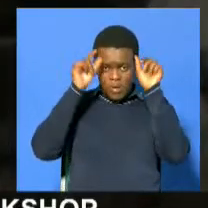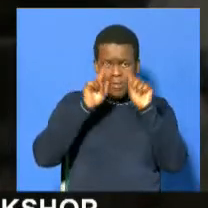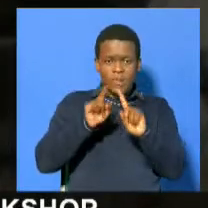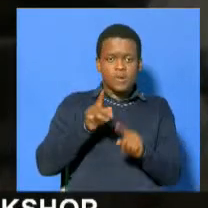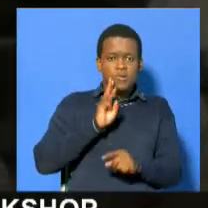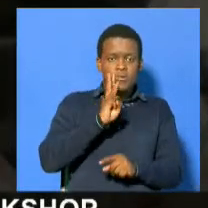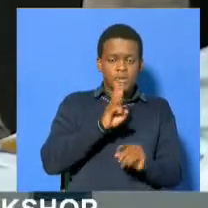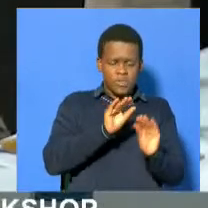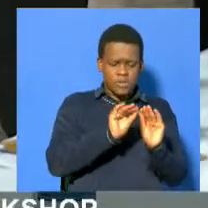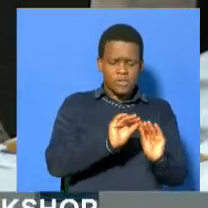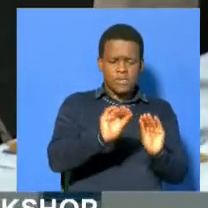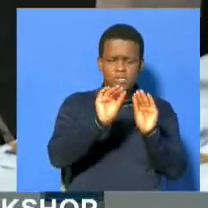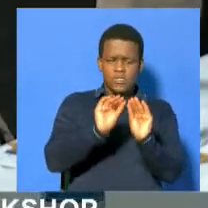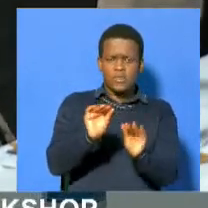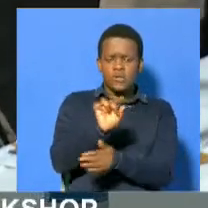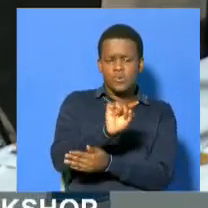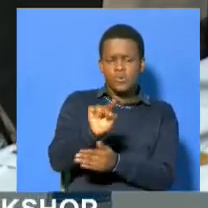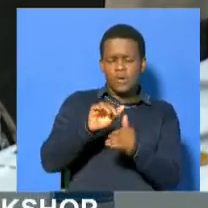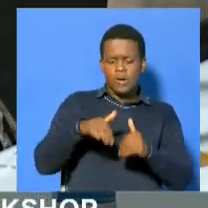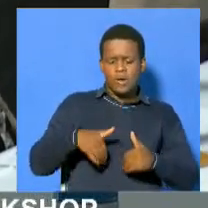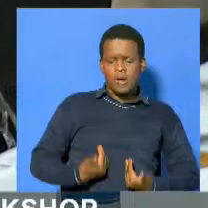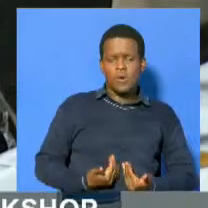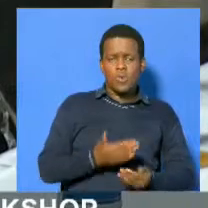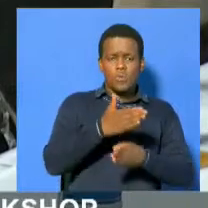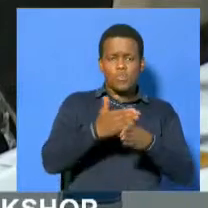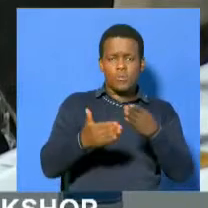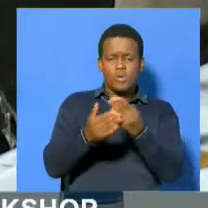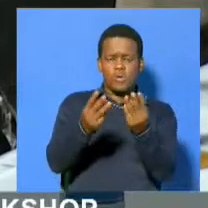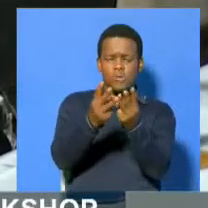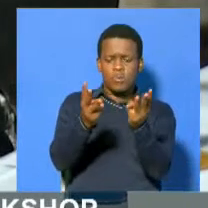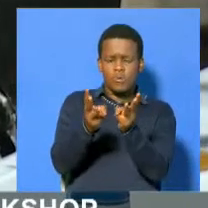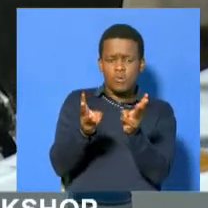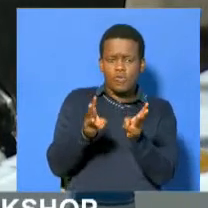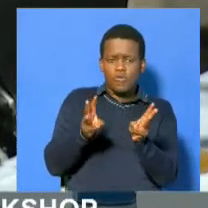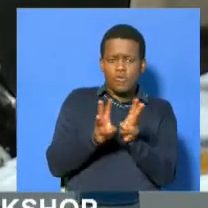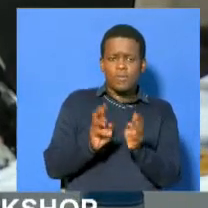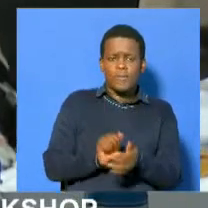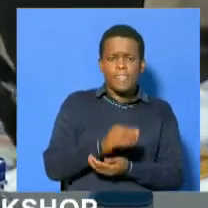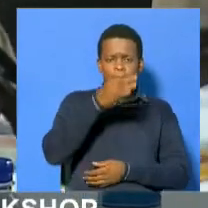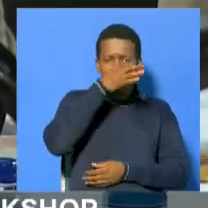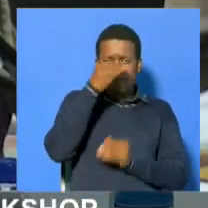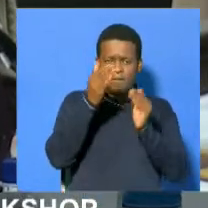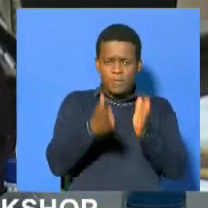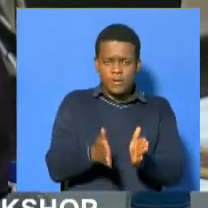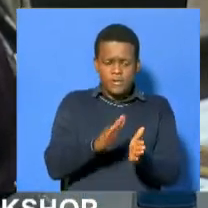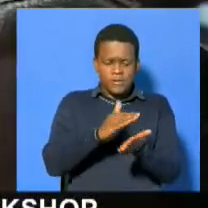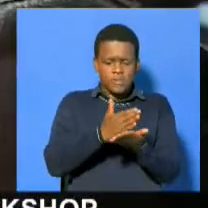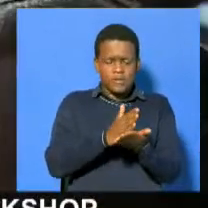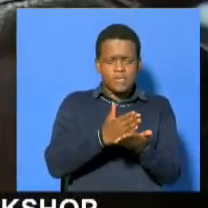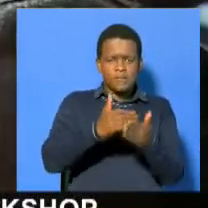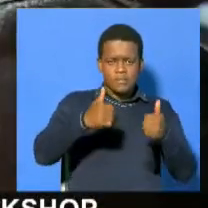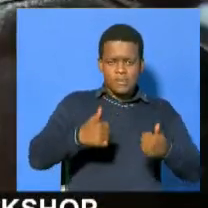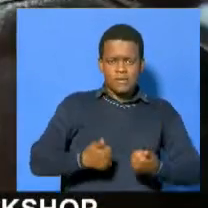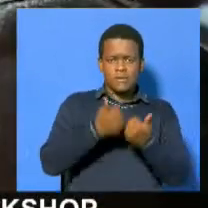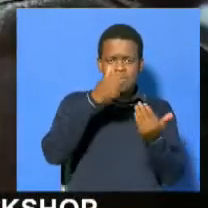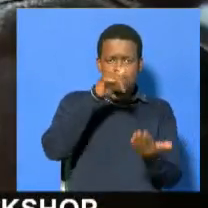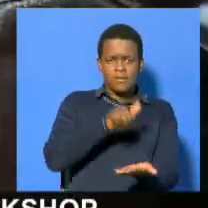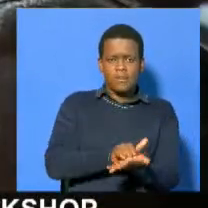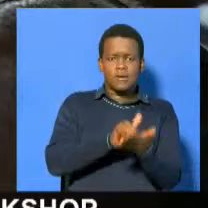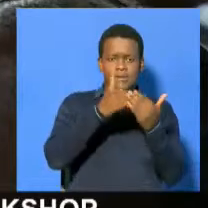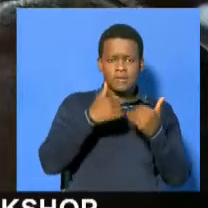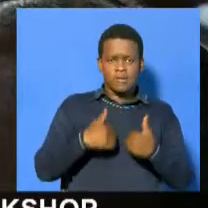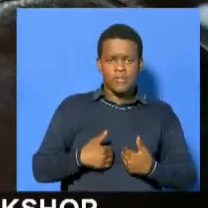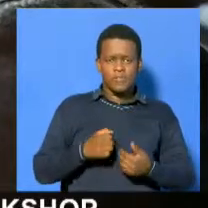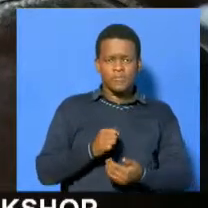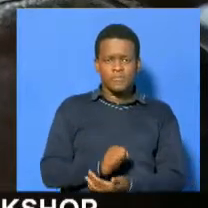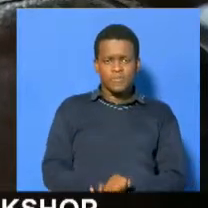agela masakaya. These farmers also shared some of the challenges that they encounter. Ya no tshona tshile tshise da go